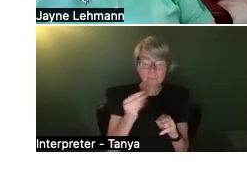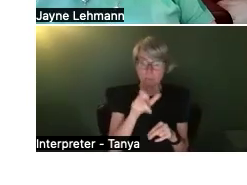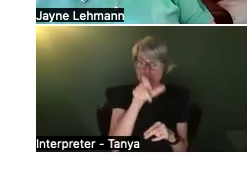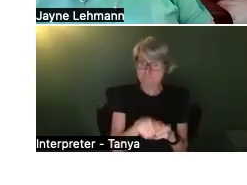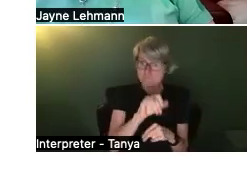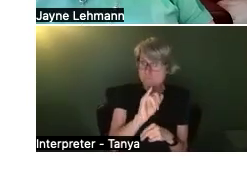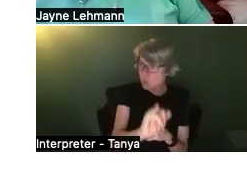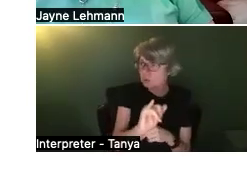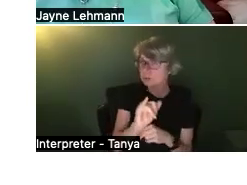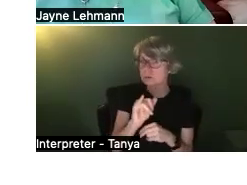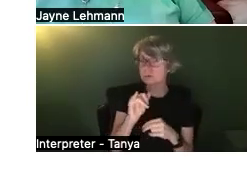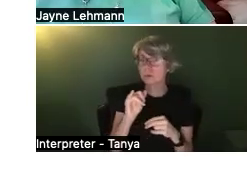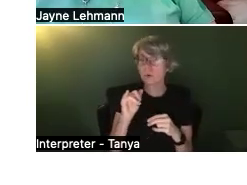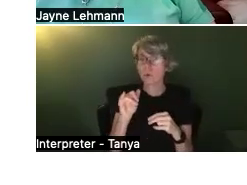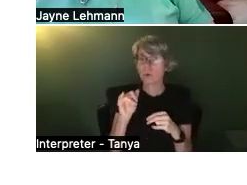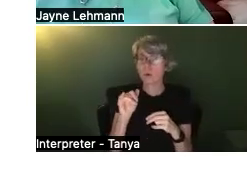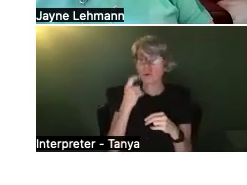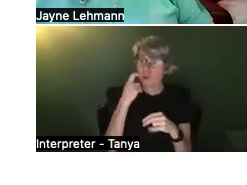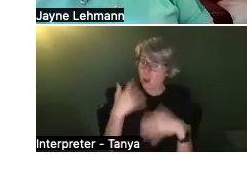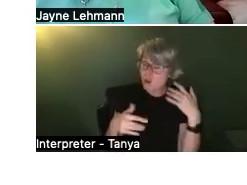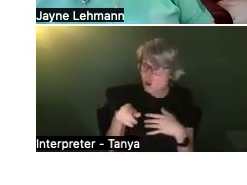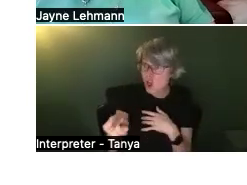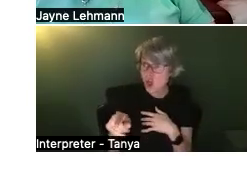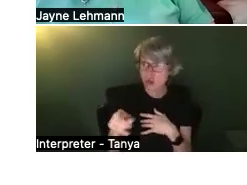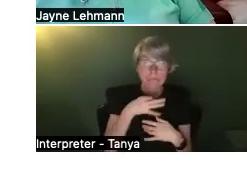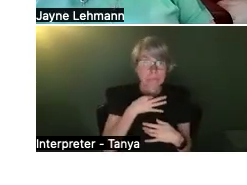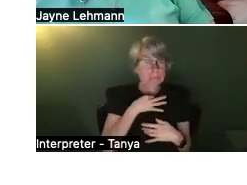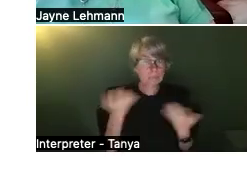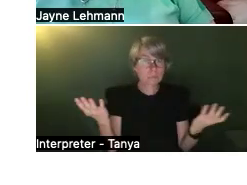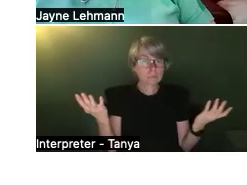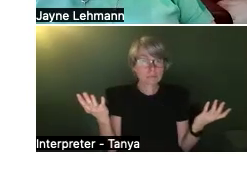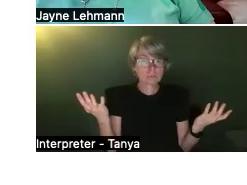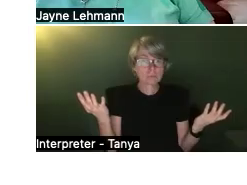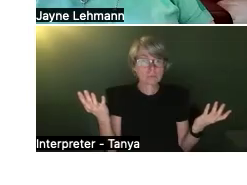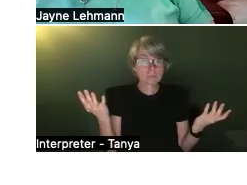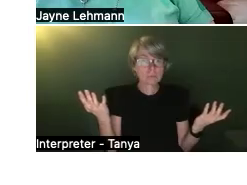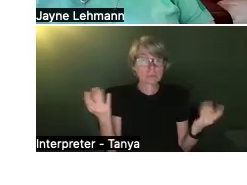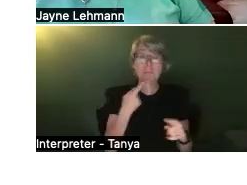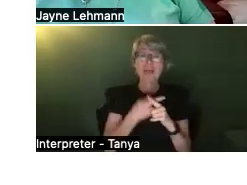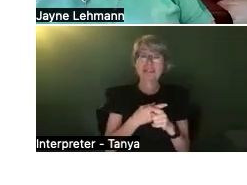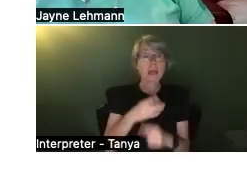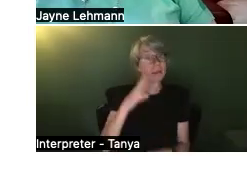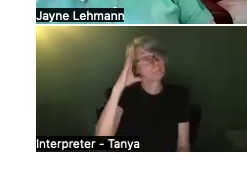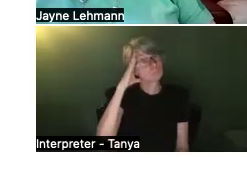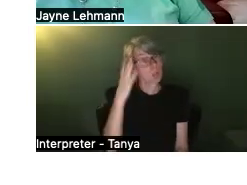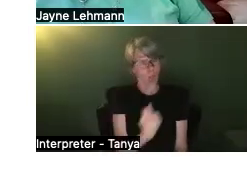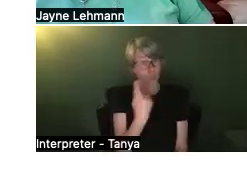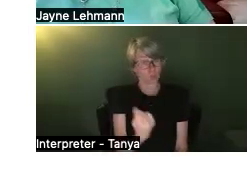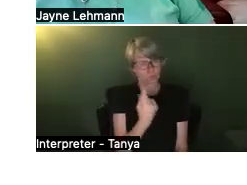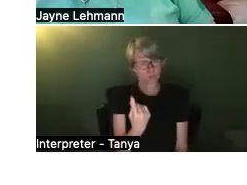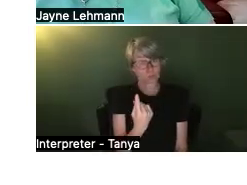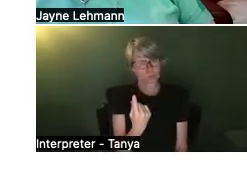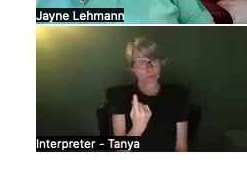her or tried to harm her in some other way. She was also in a single room, and having